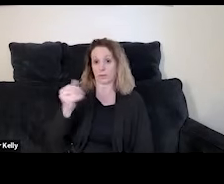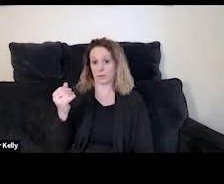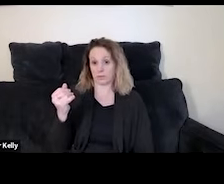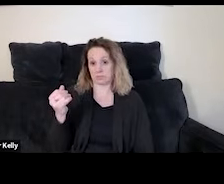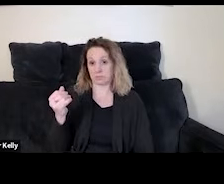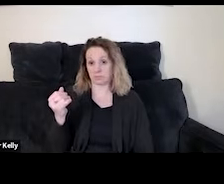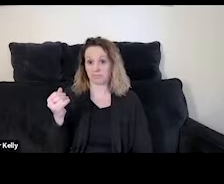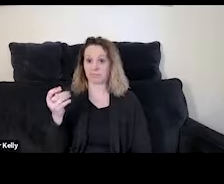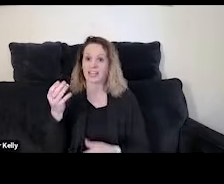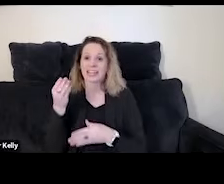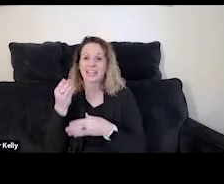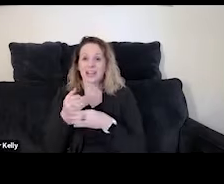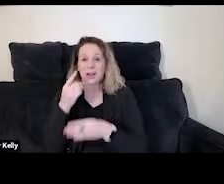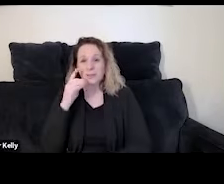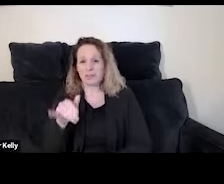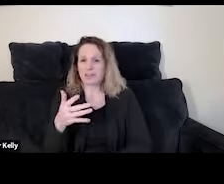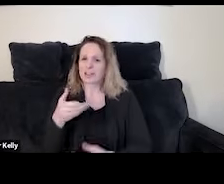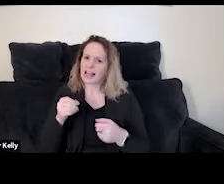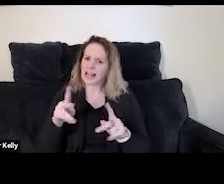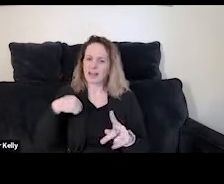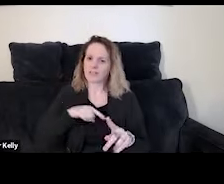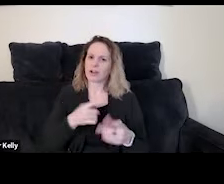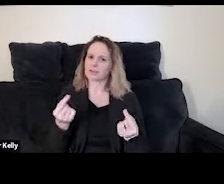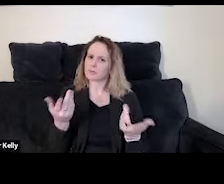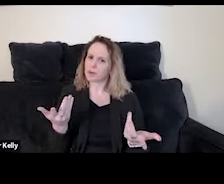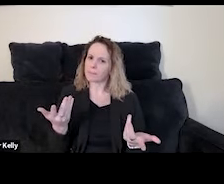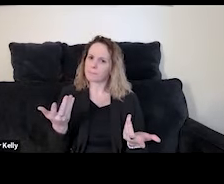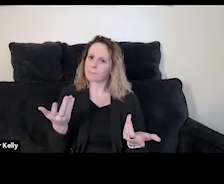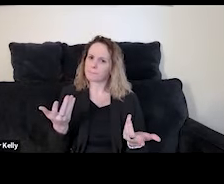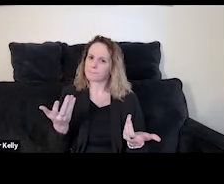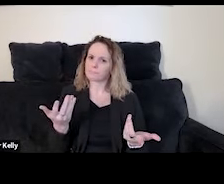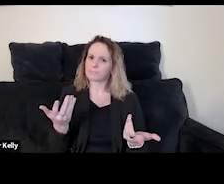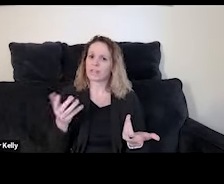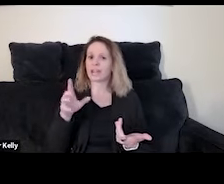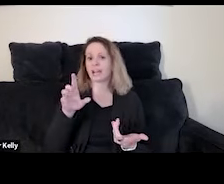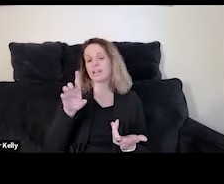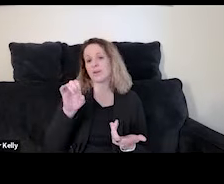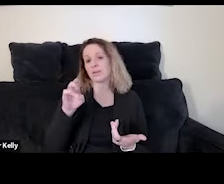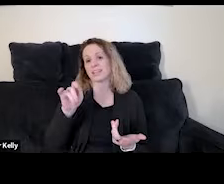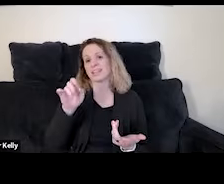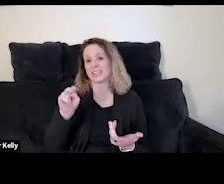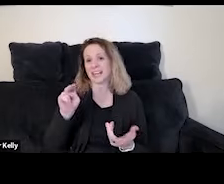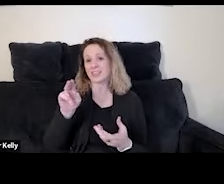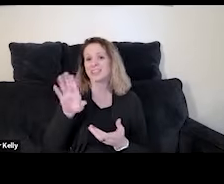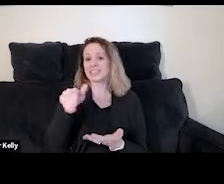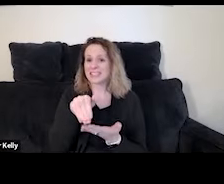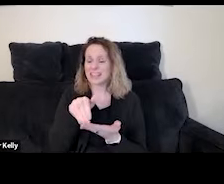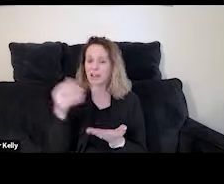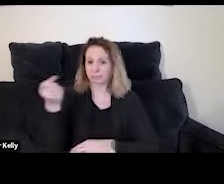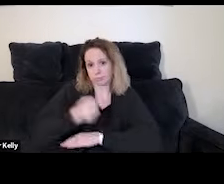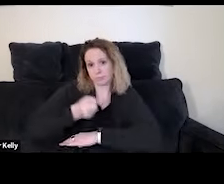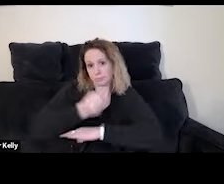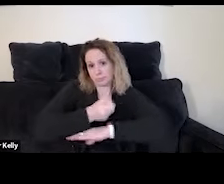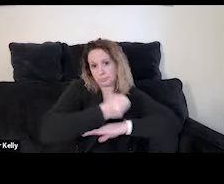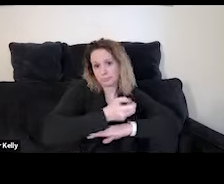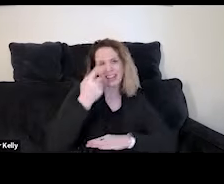the interruption of those points has allowed us to do things like close detention centers, 12 of them or 11 of them, and to close